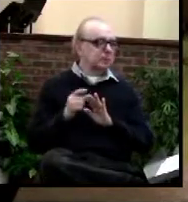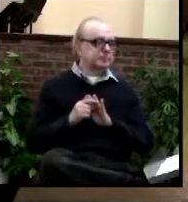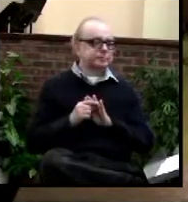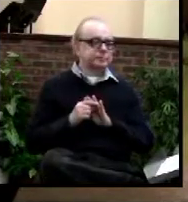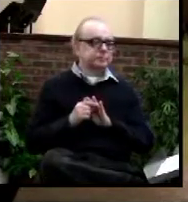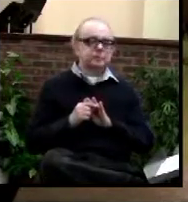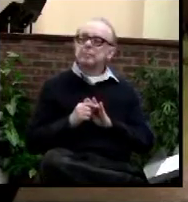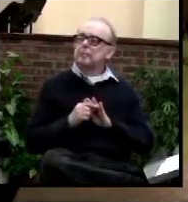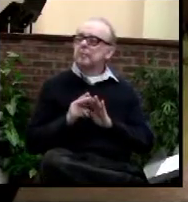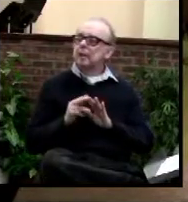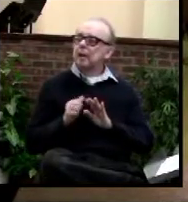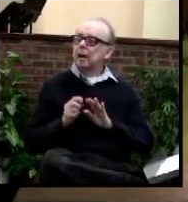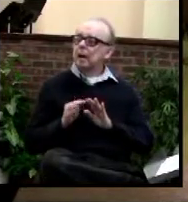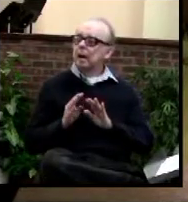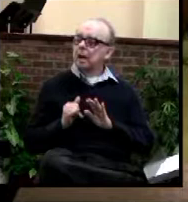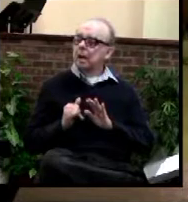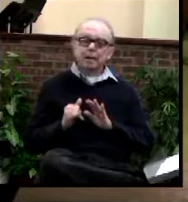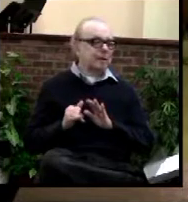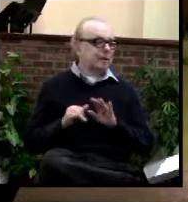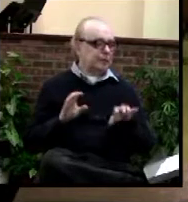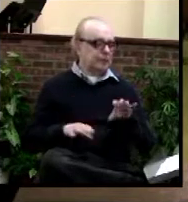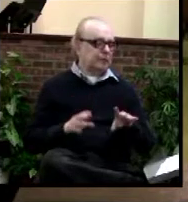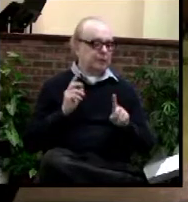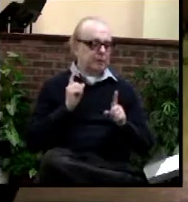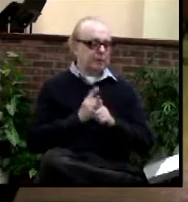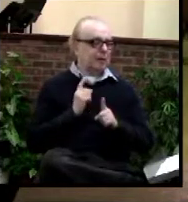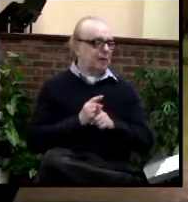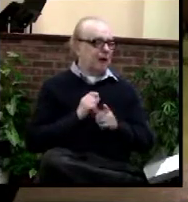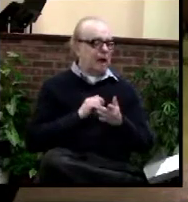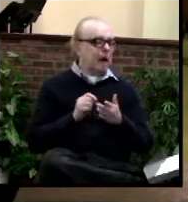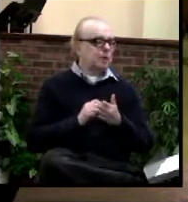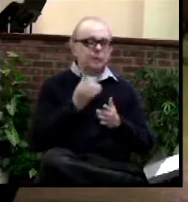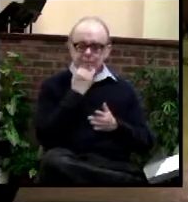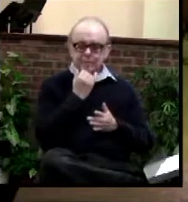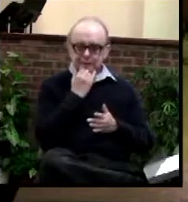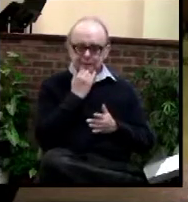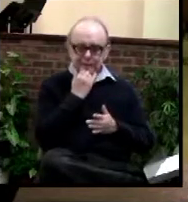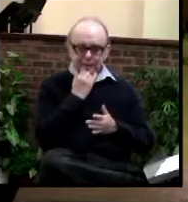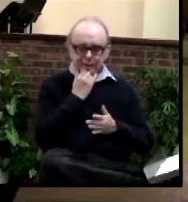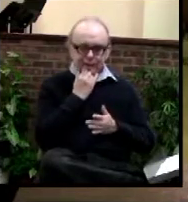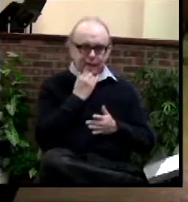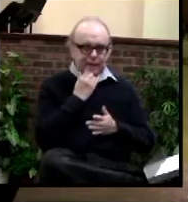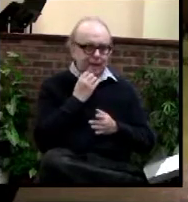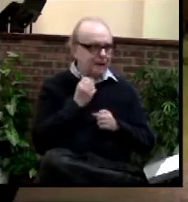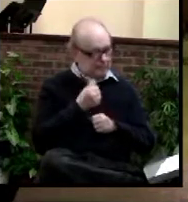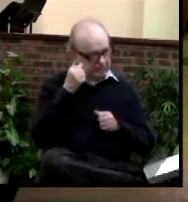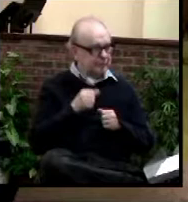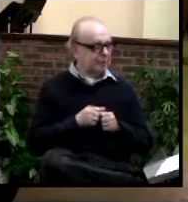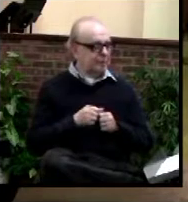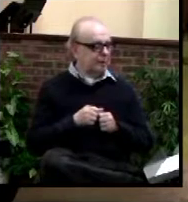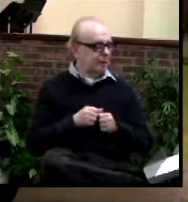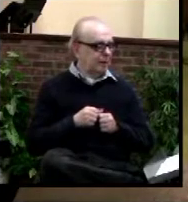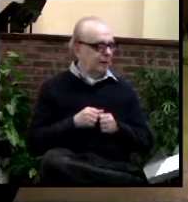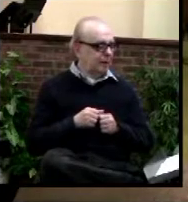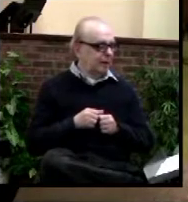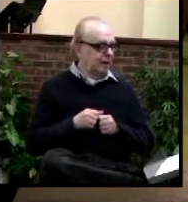was playing right. I wrote them wrong as I had them up there, and then I got to remember, man, that's not what